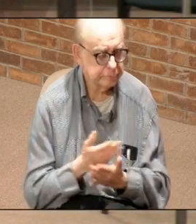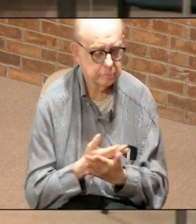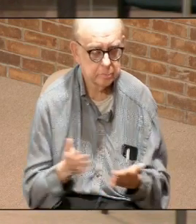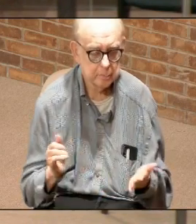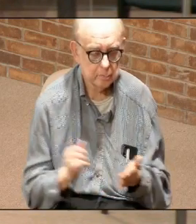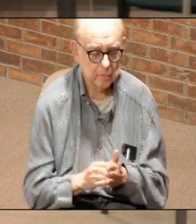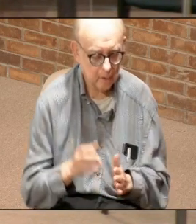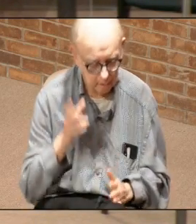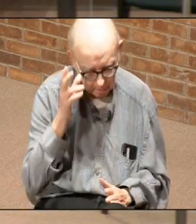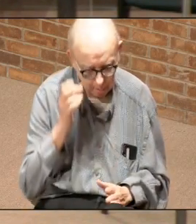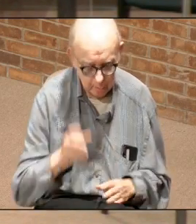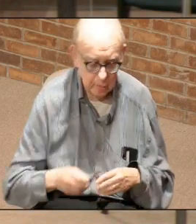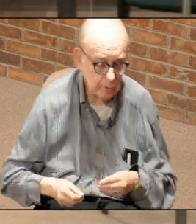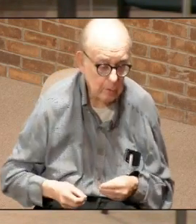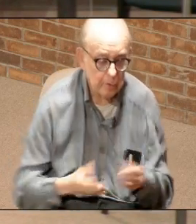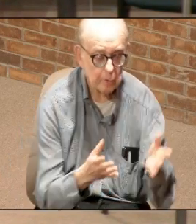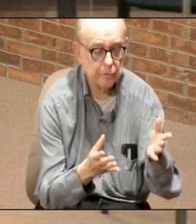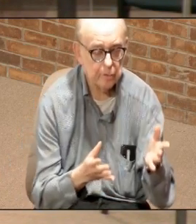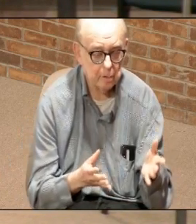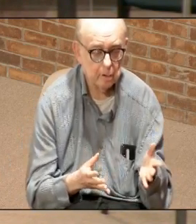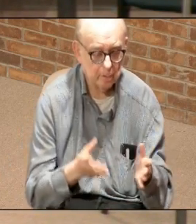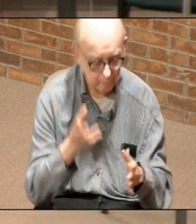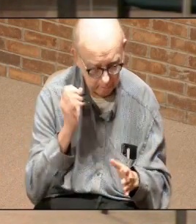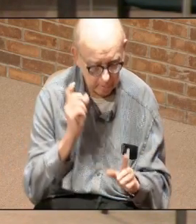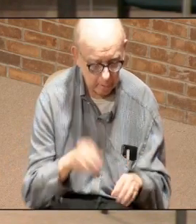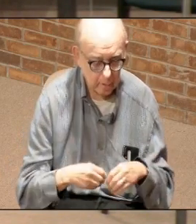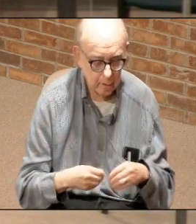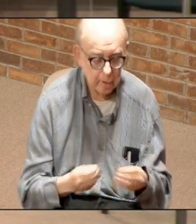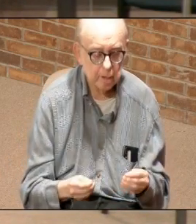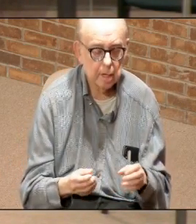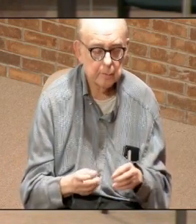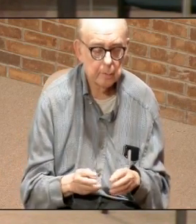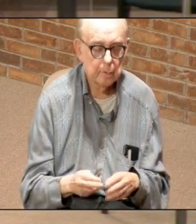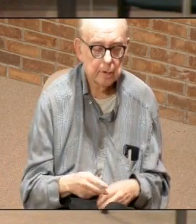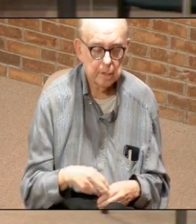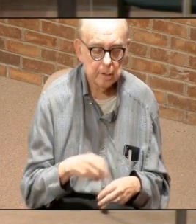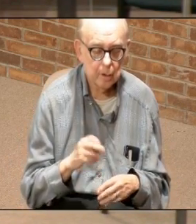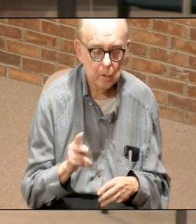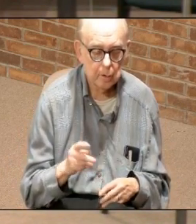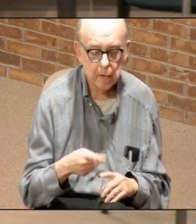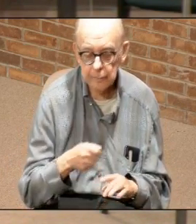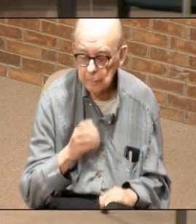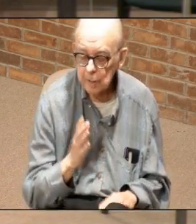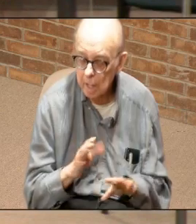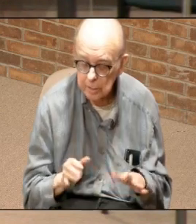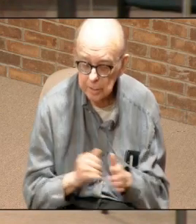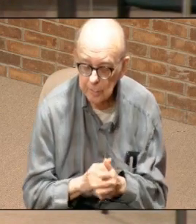Everything that Satan wants to throw at you, he has to get permission from God.